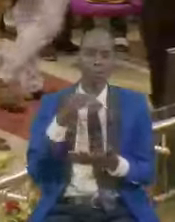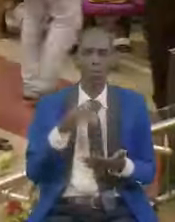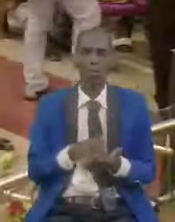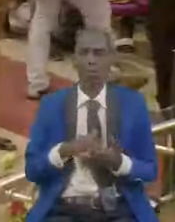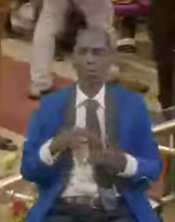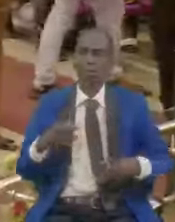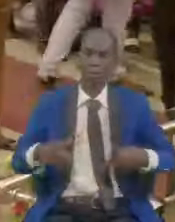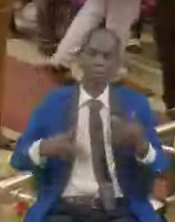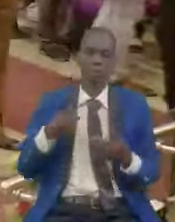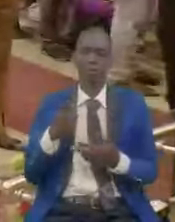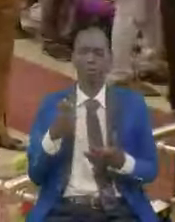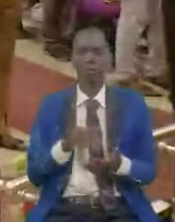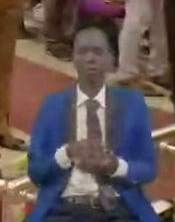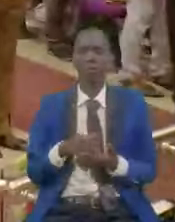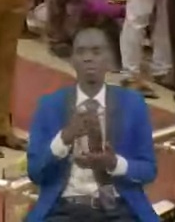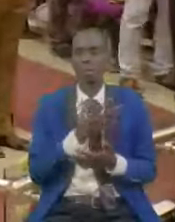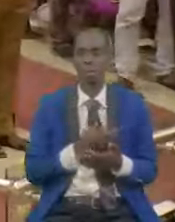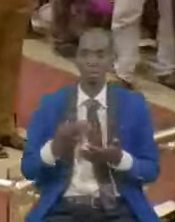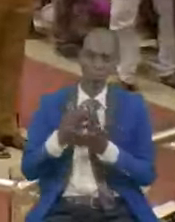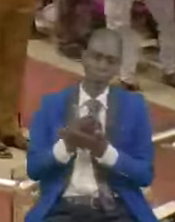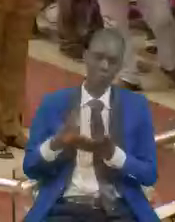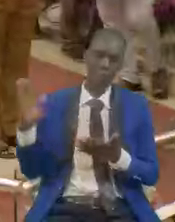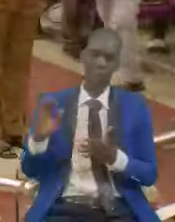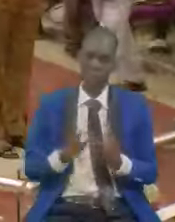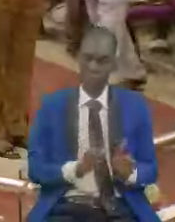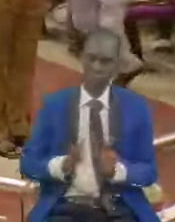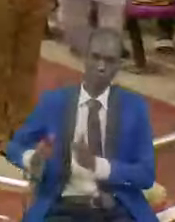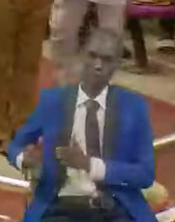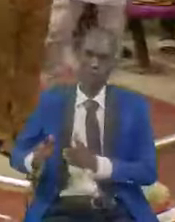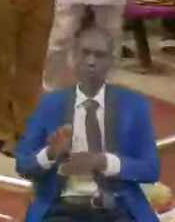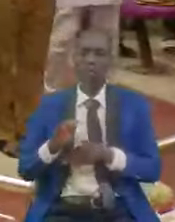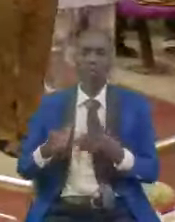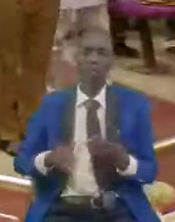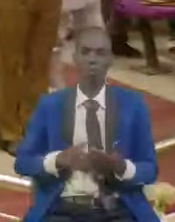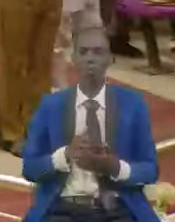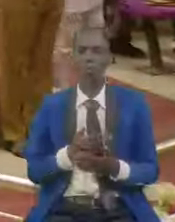revive you, and renounce and lay apart